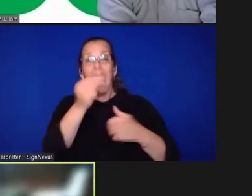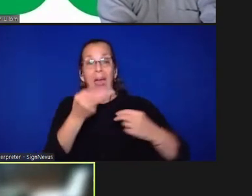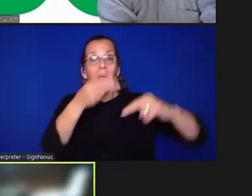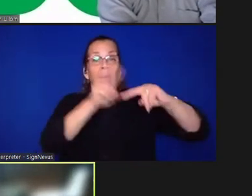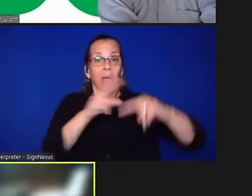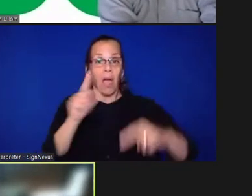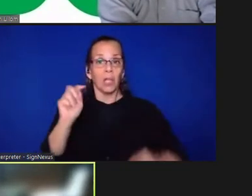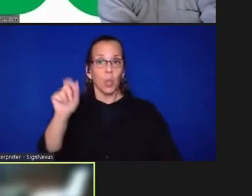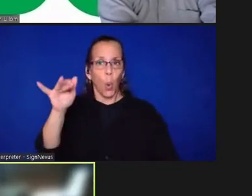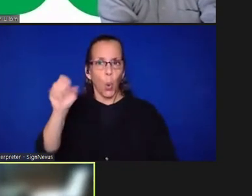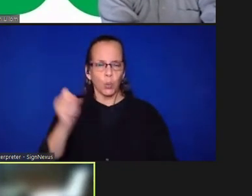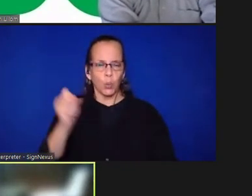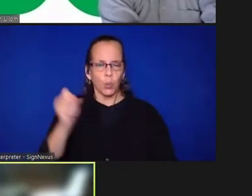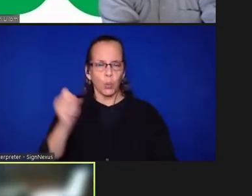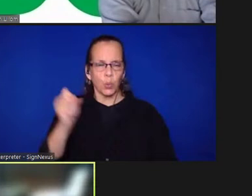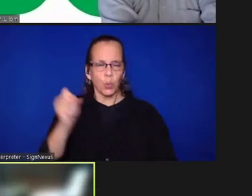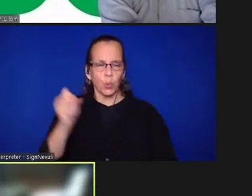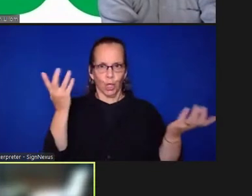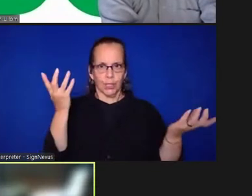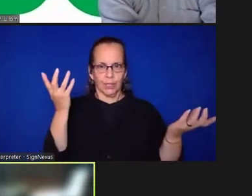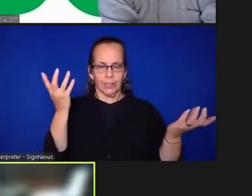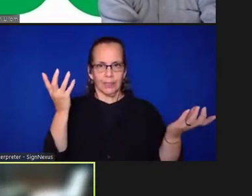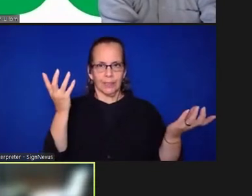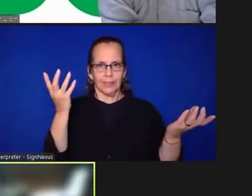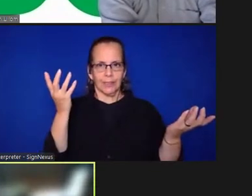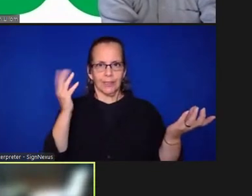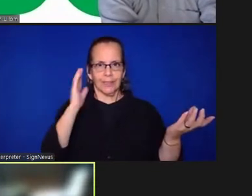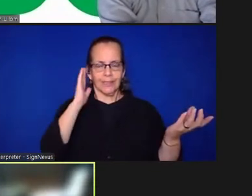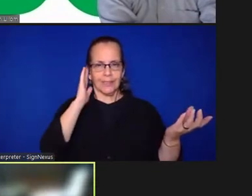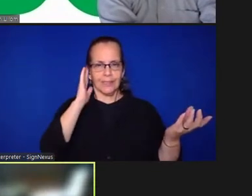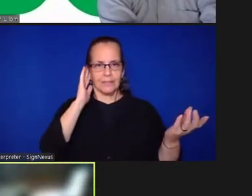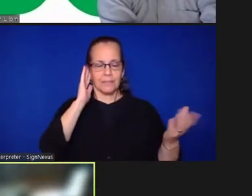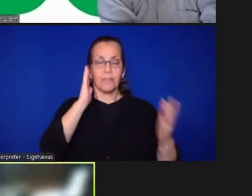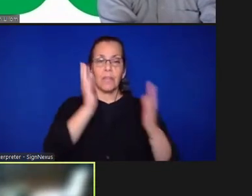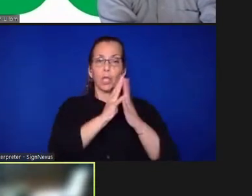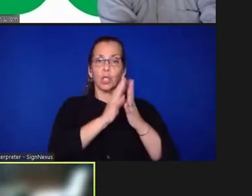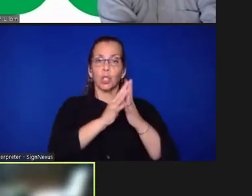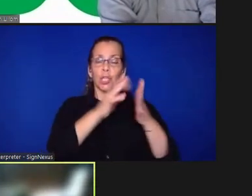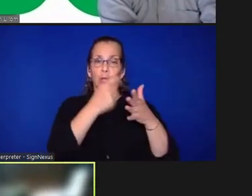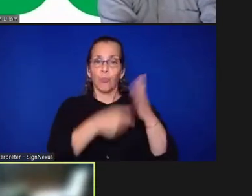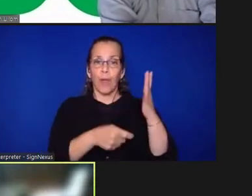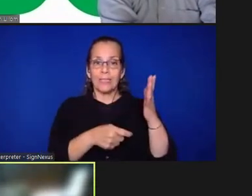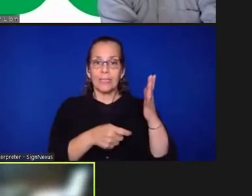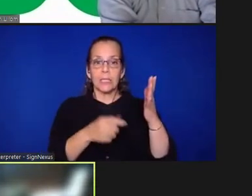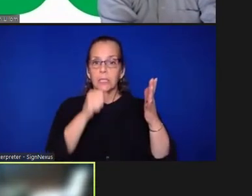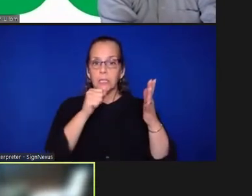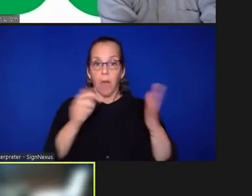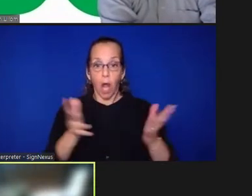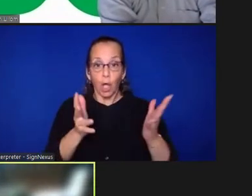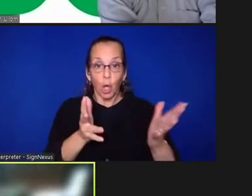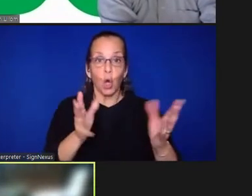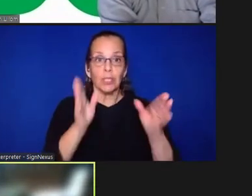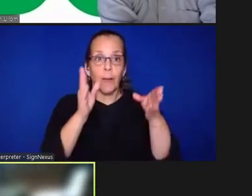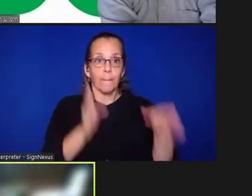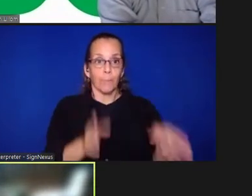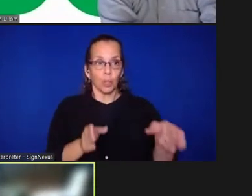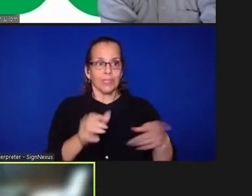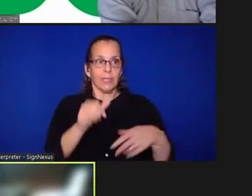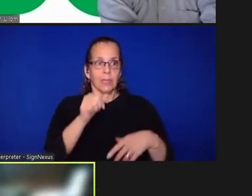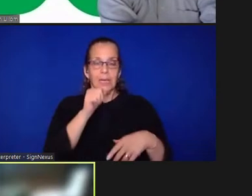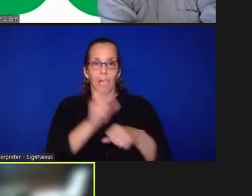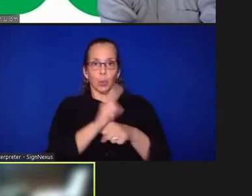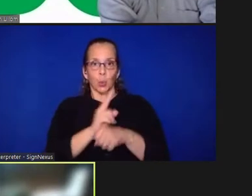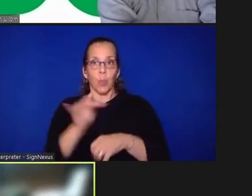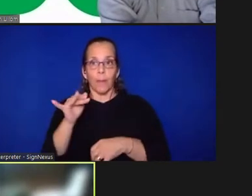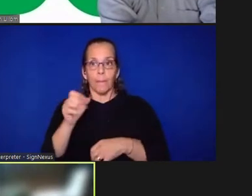how is that supposed to work in you know congestion pricing is not going to encourage someone to take a bus when the bus doesn't suffice for what they